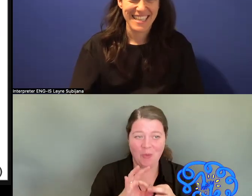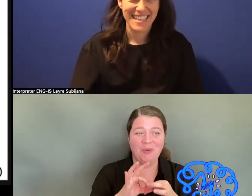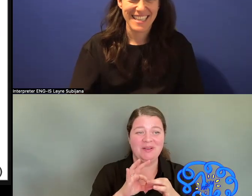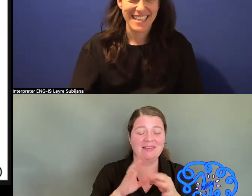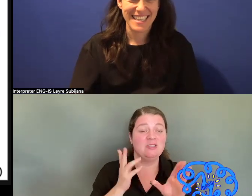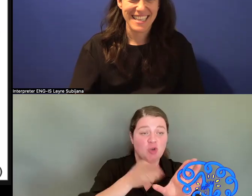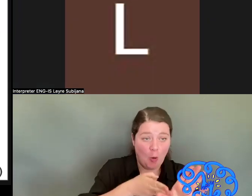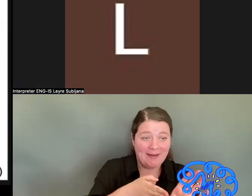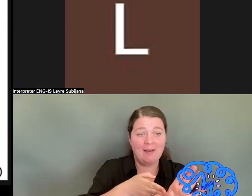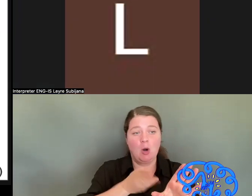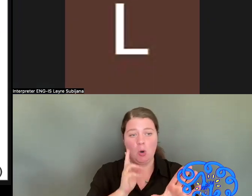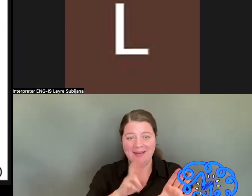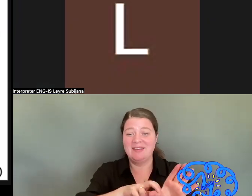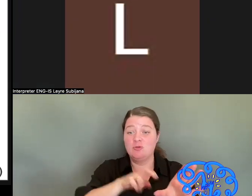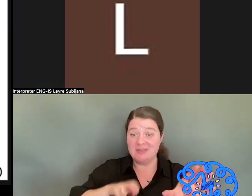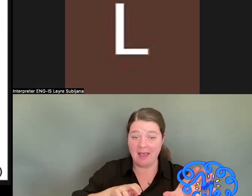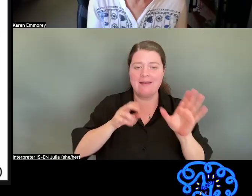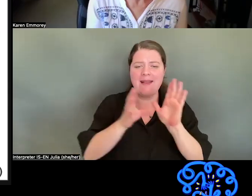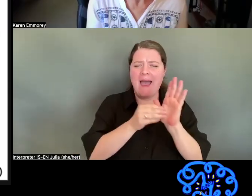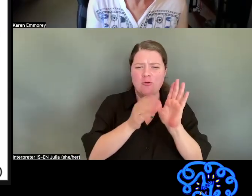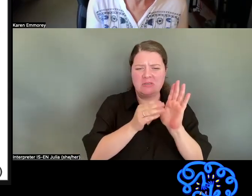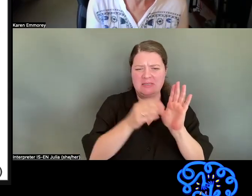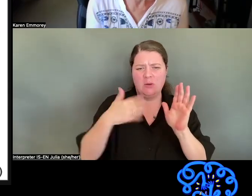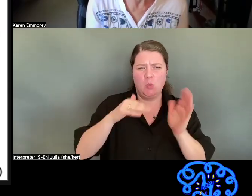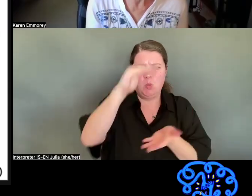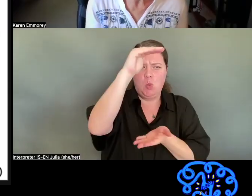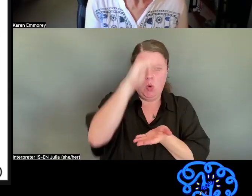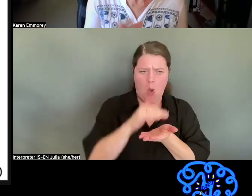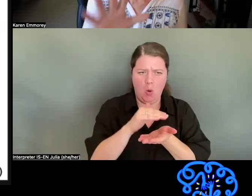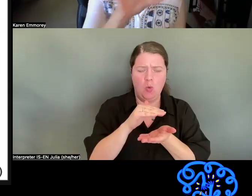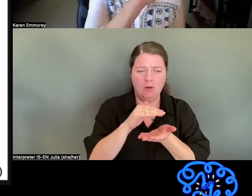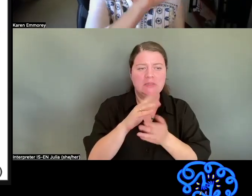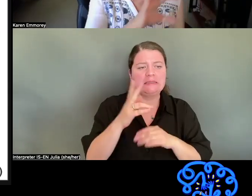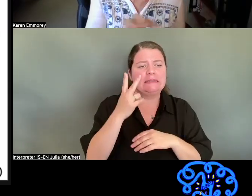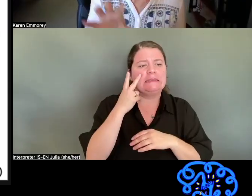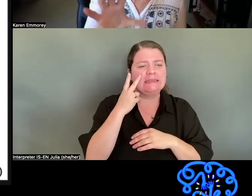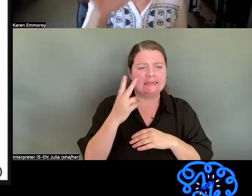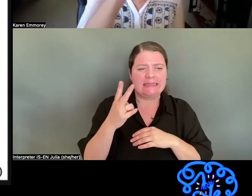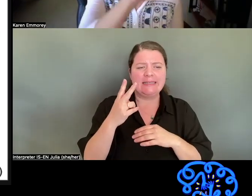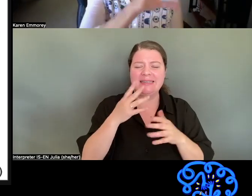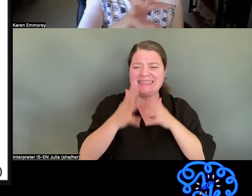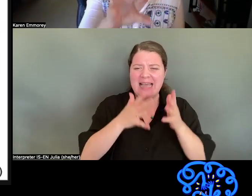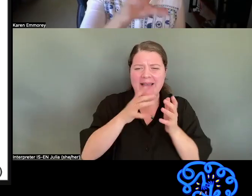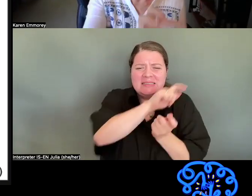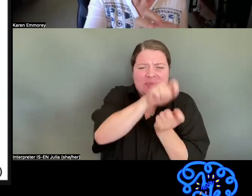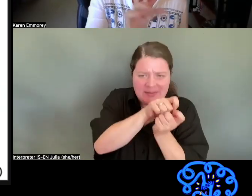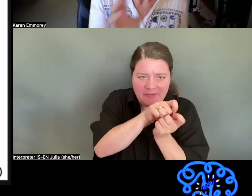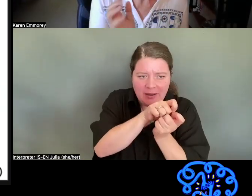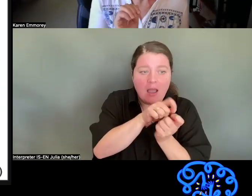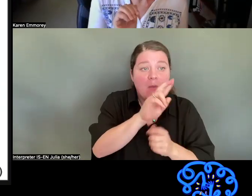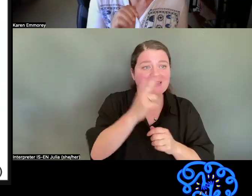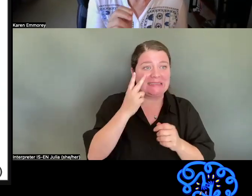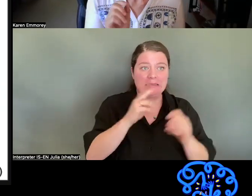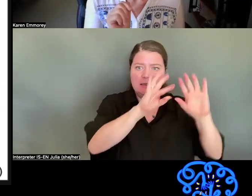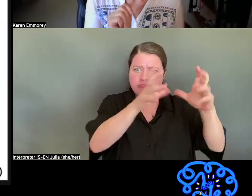ratings. We call these sign-specific iconicity. But when you see it as a group, within a network, you